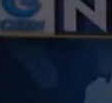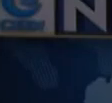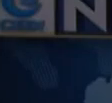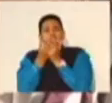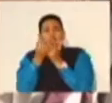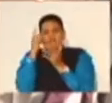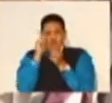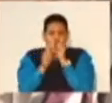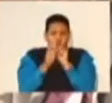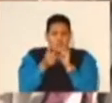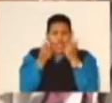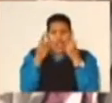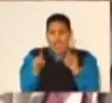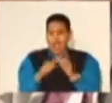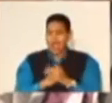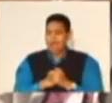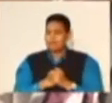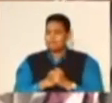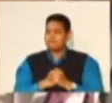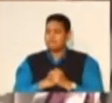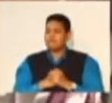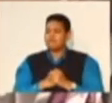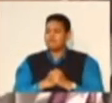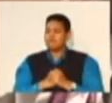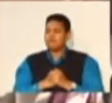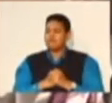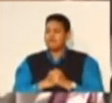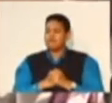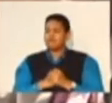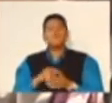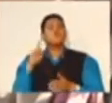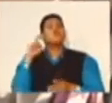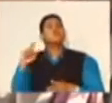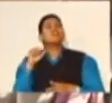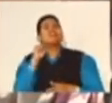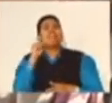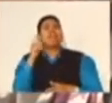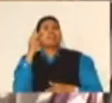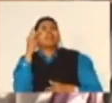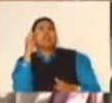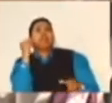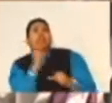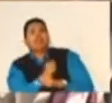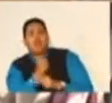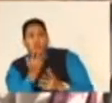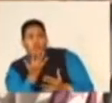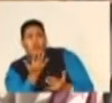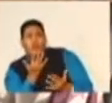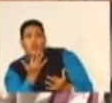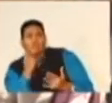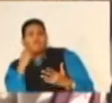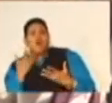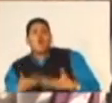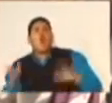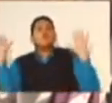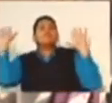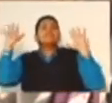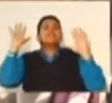details. It should not take 3 years to complete an investment,